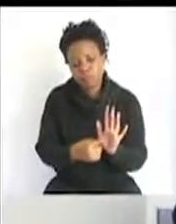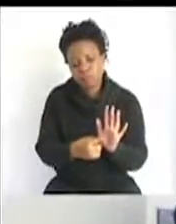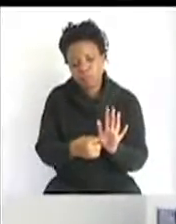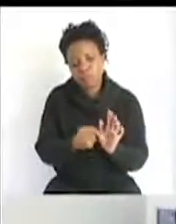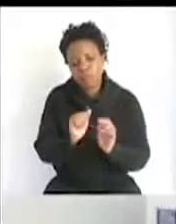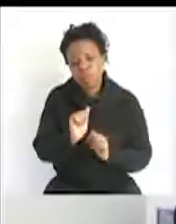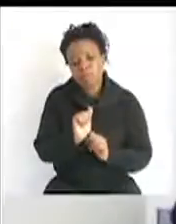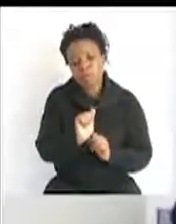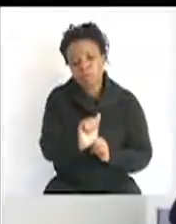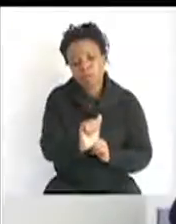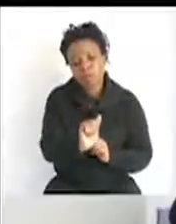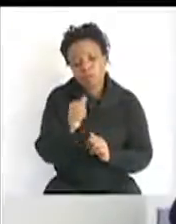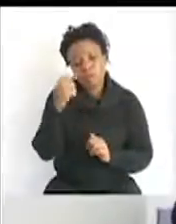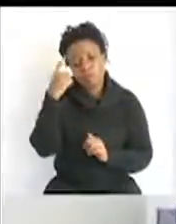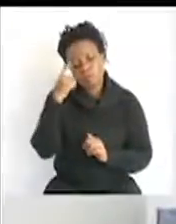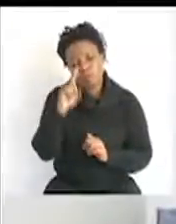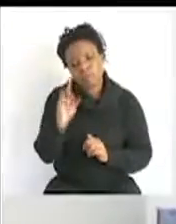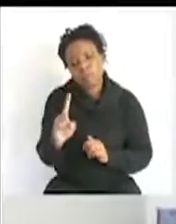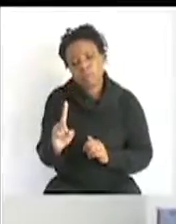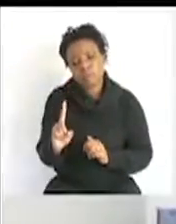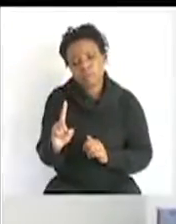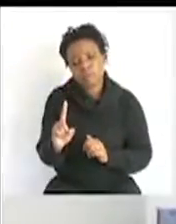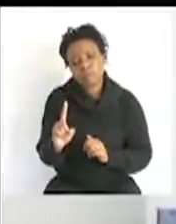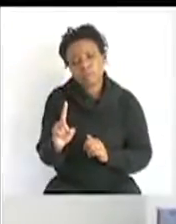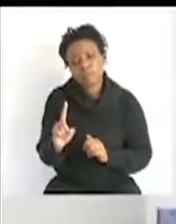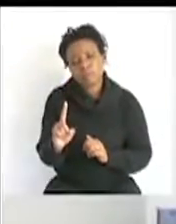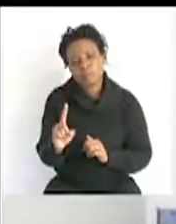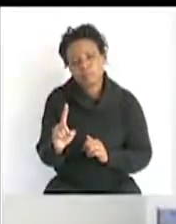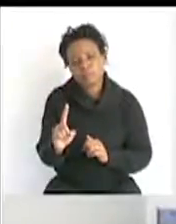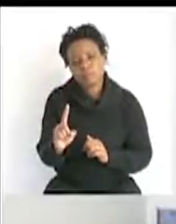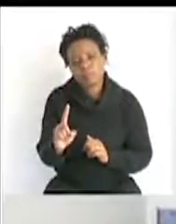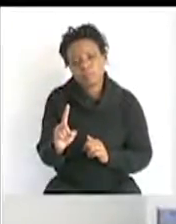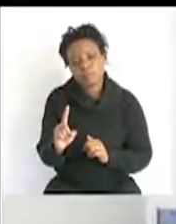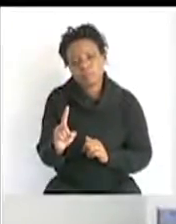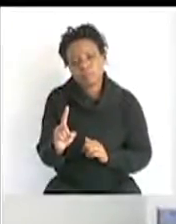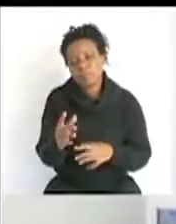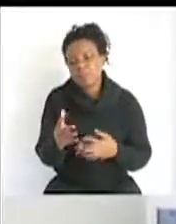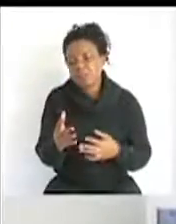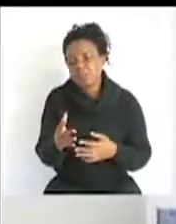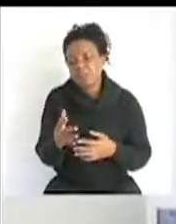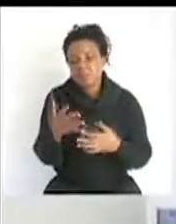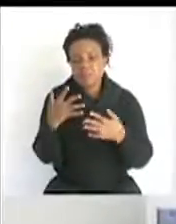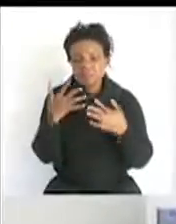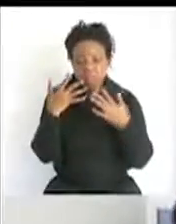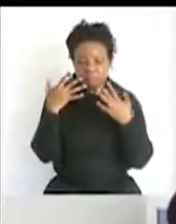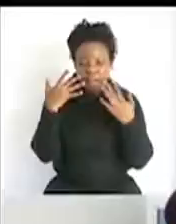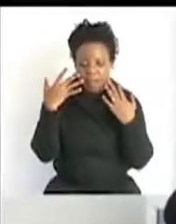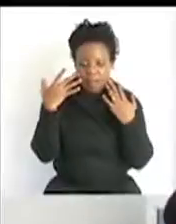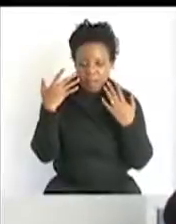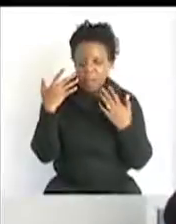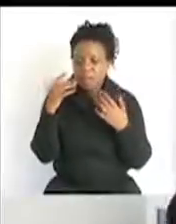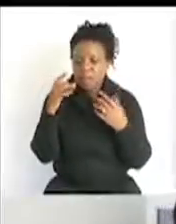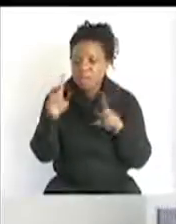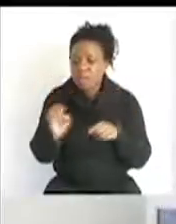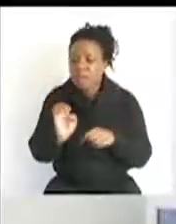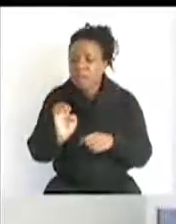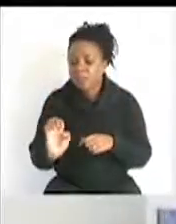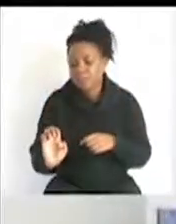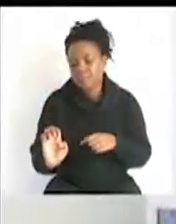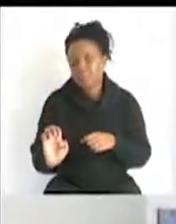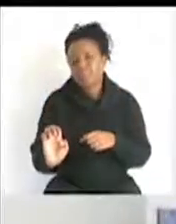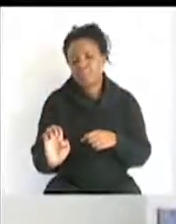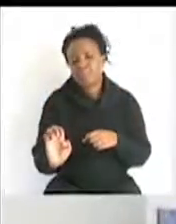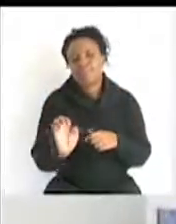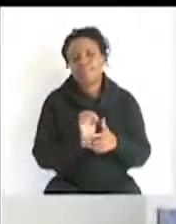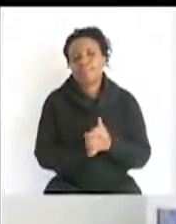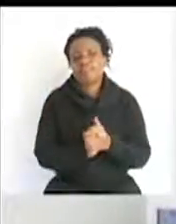It means that something belongs to a thing. For example, the